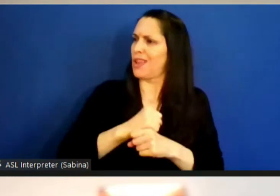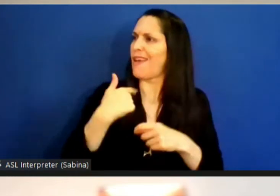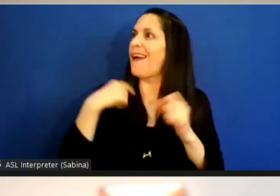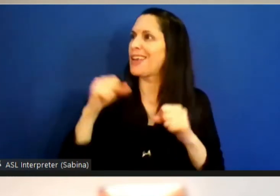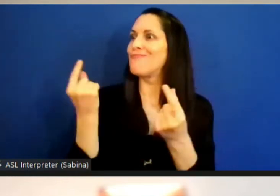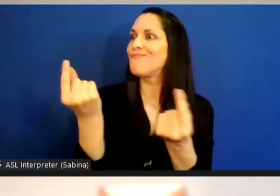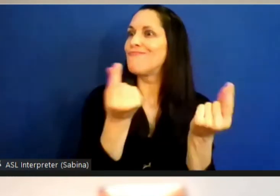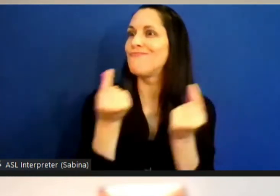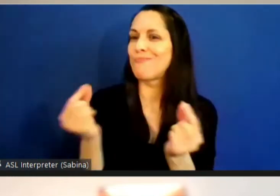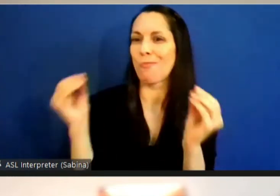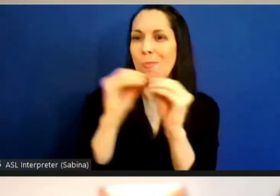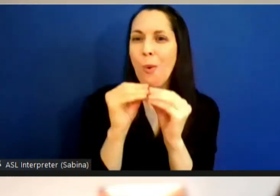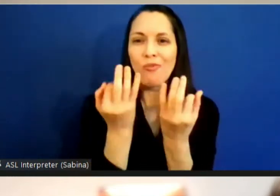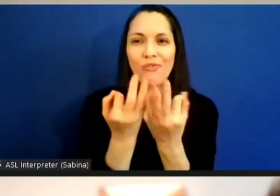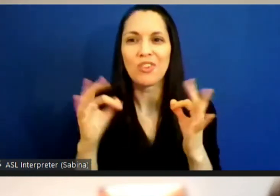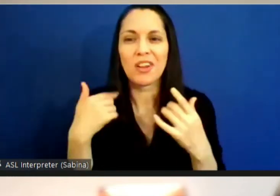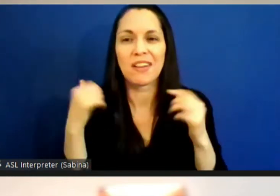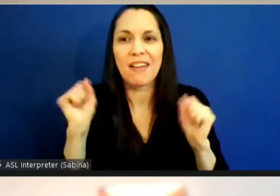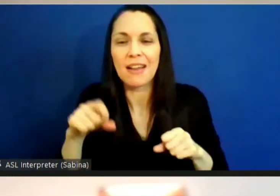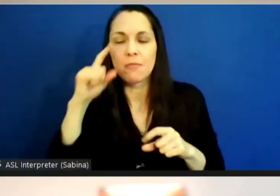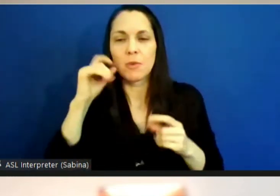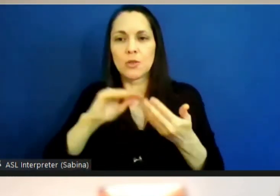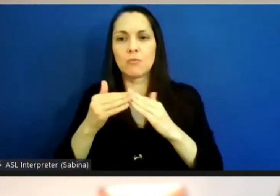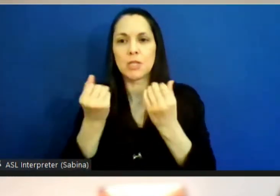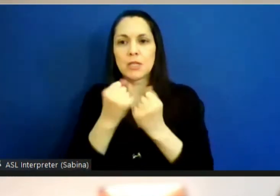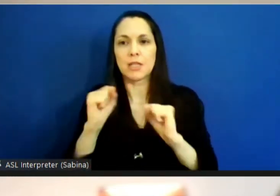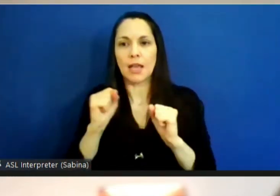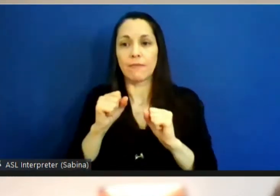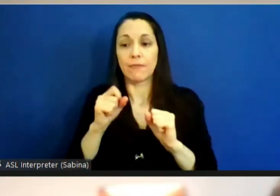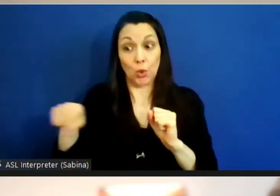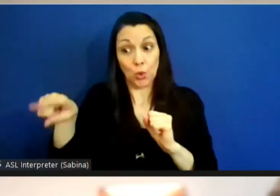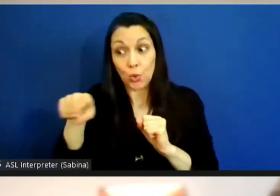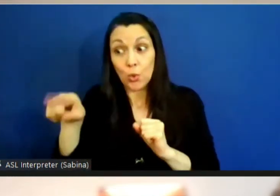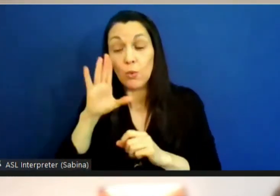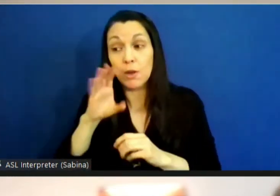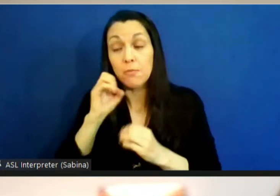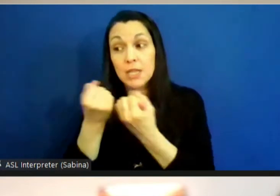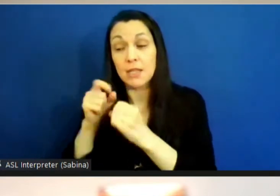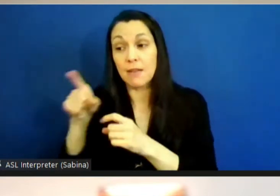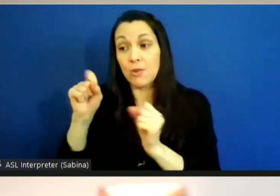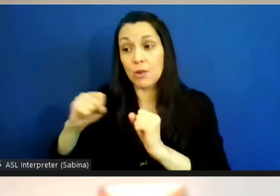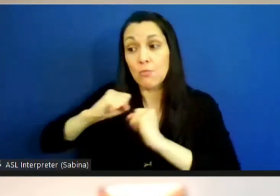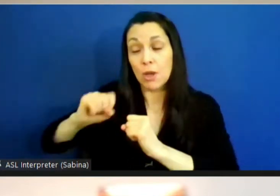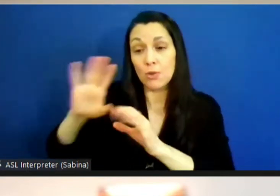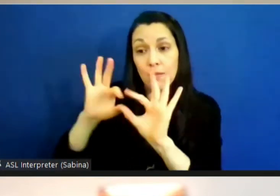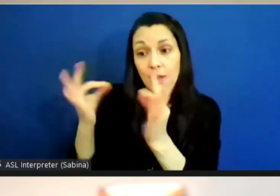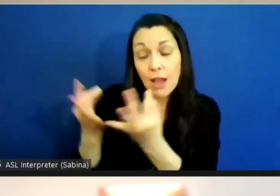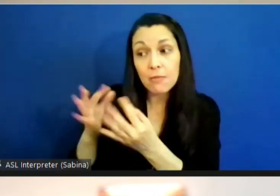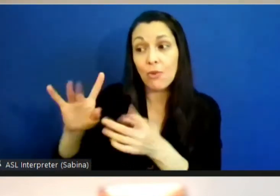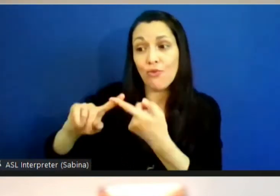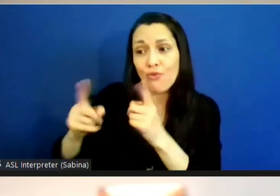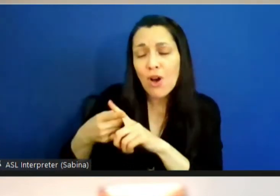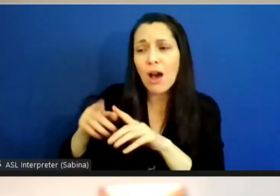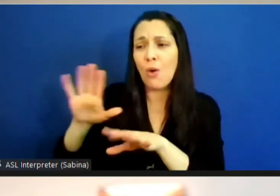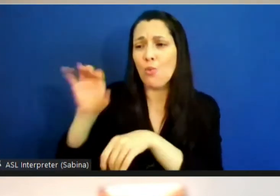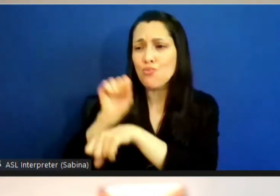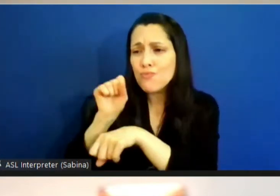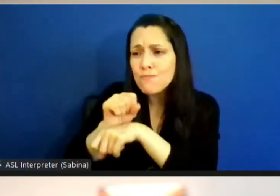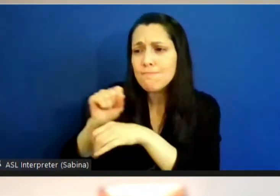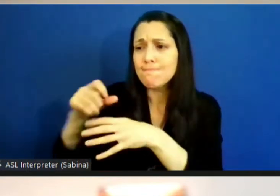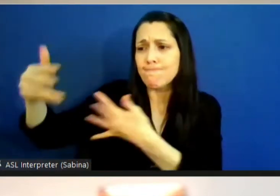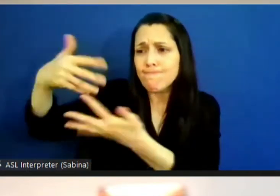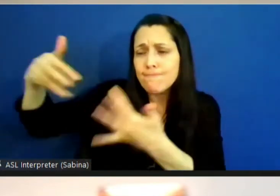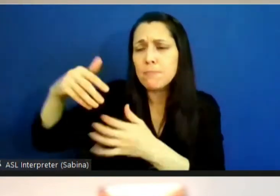vaccinated, our community is safer, you'll be safer, you'll protect your families and your friends and the people you work with if you're